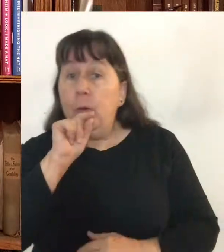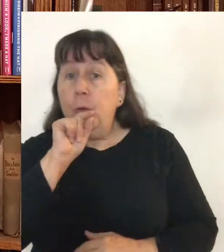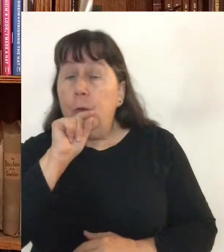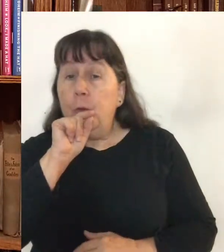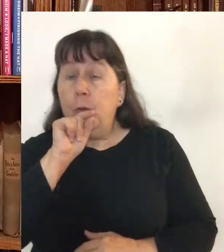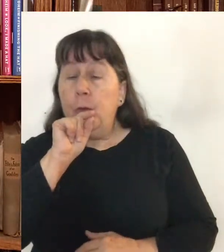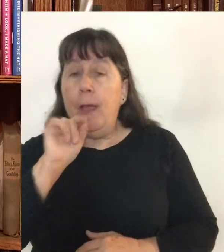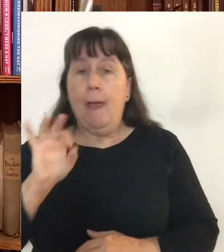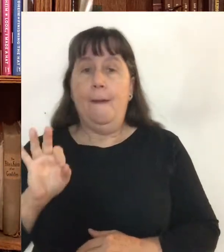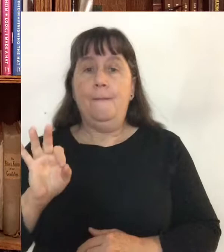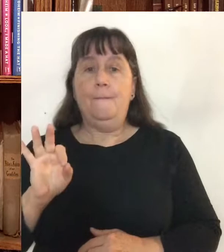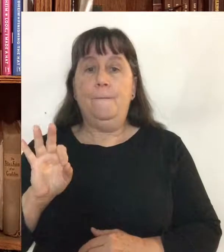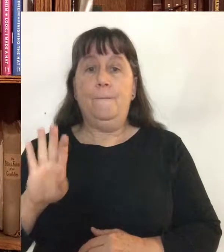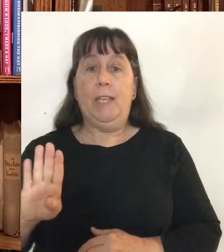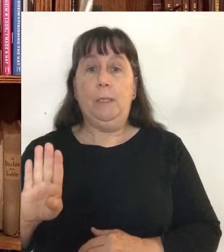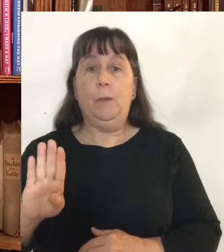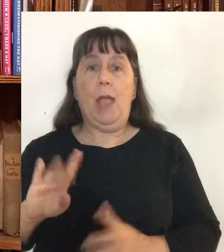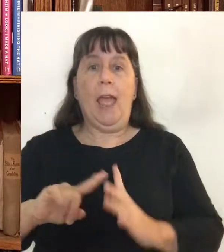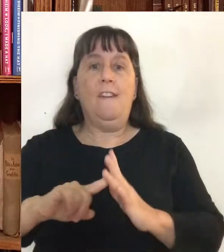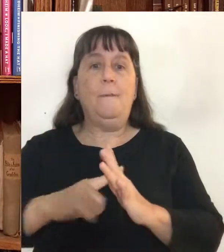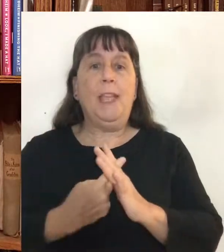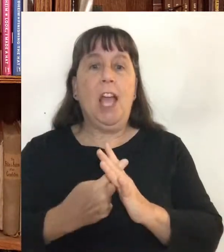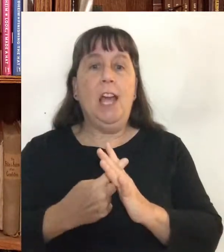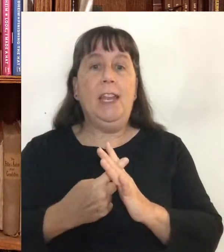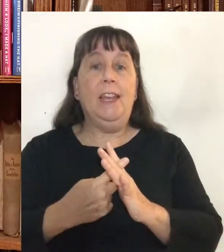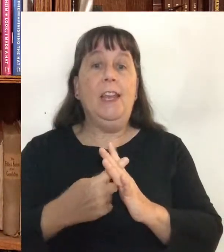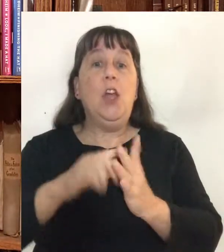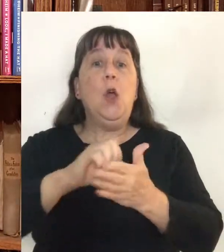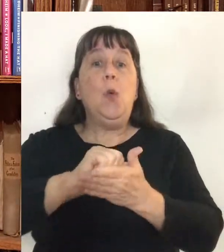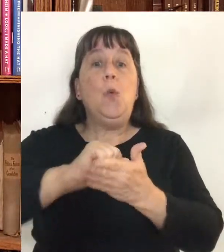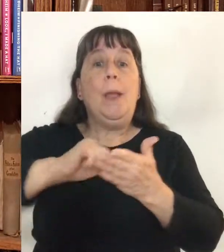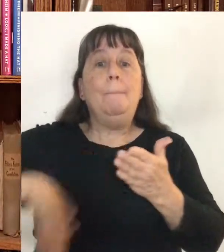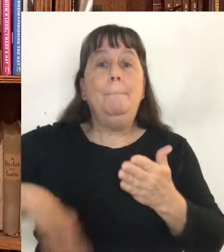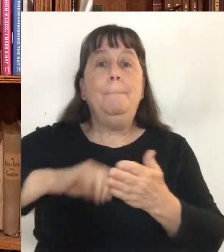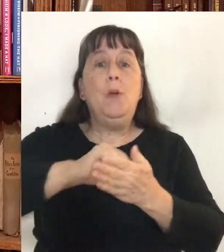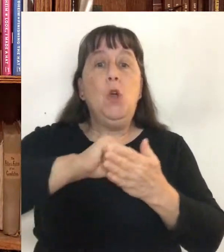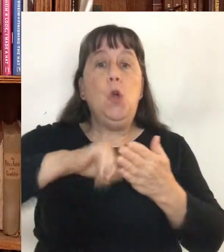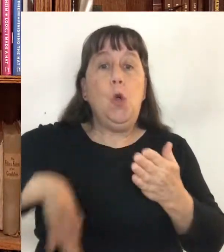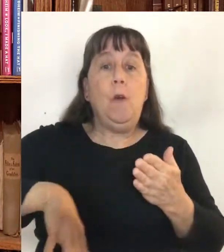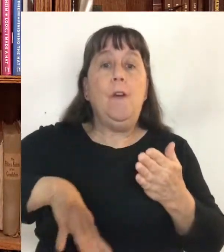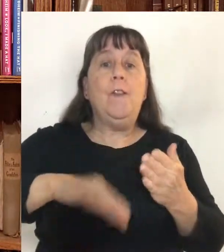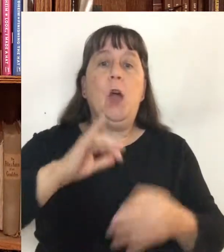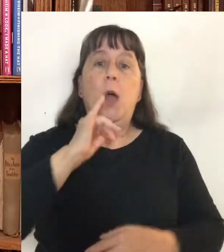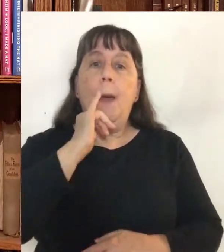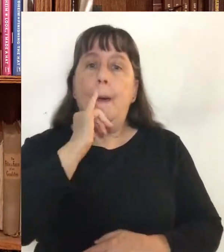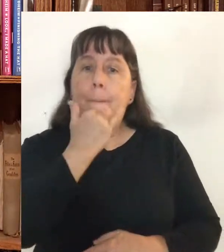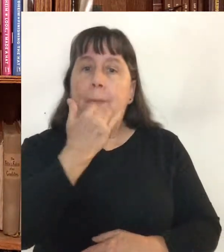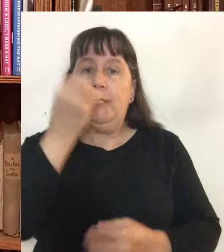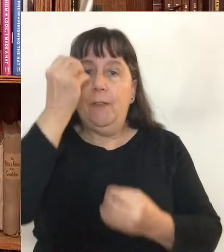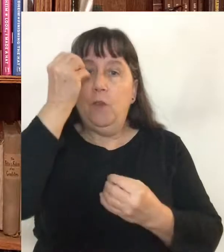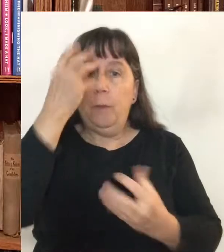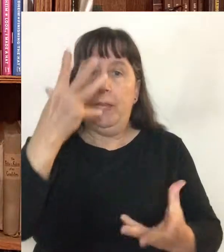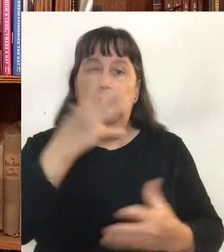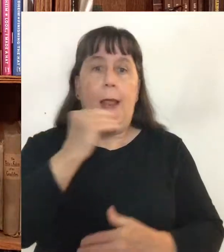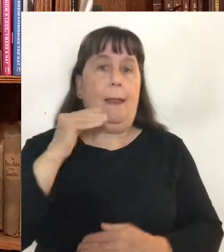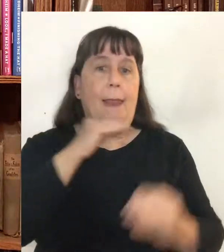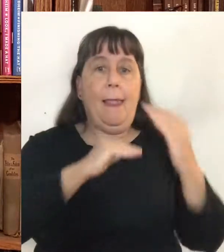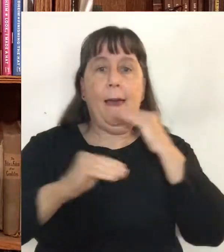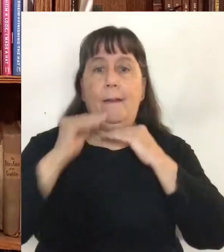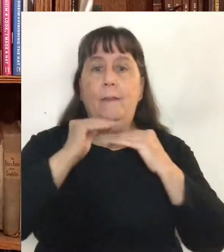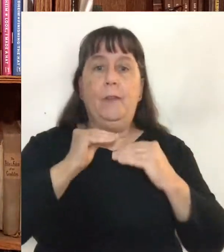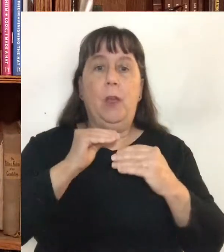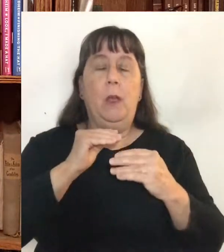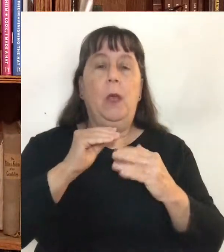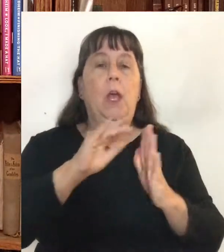Twitter, and Facebook have begun to remove misinformation and lies,